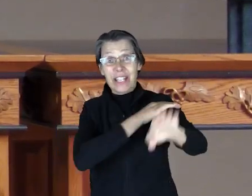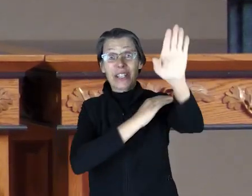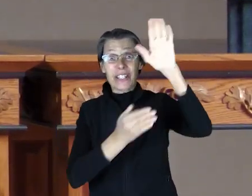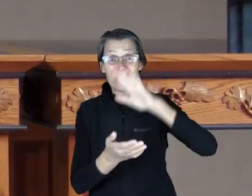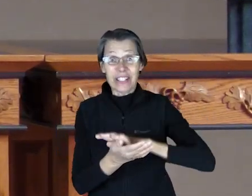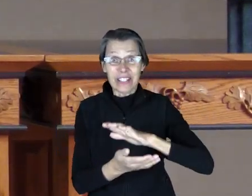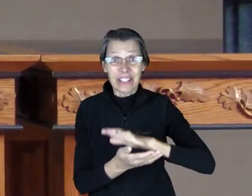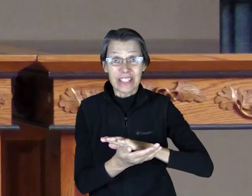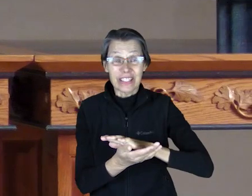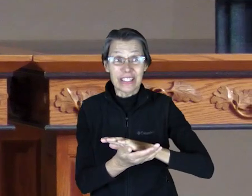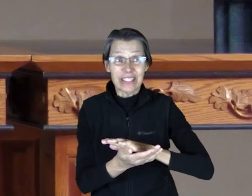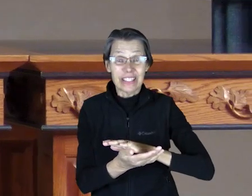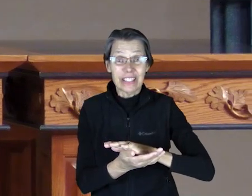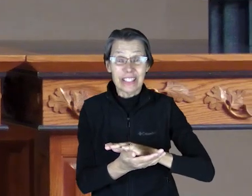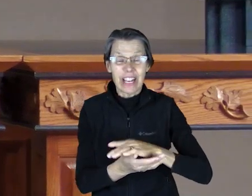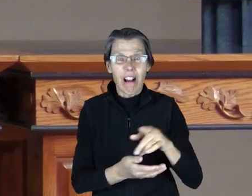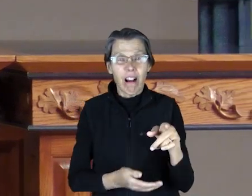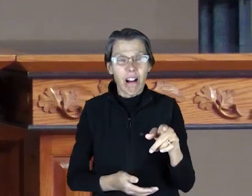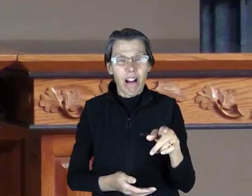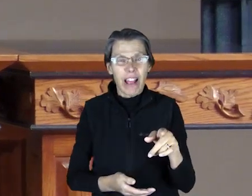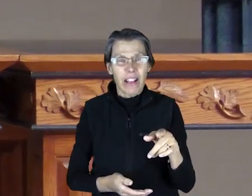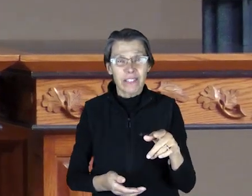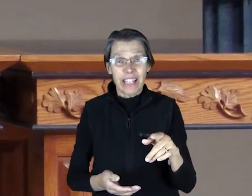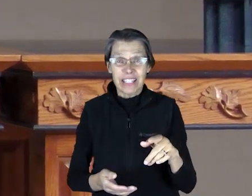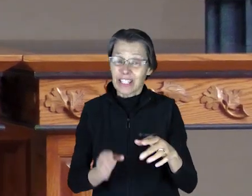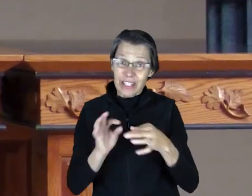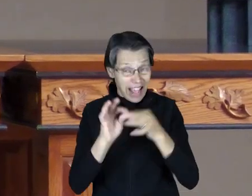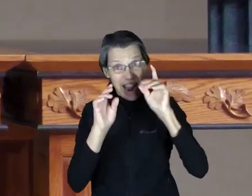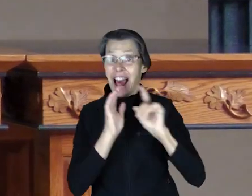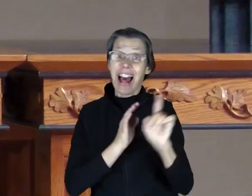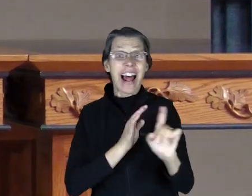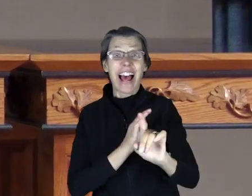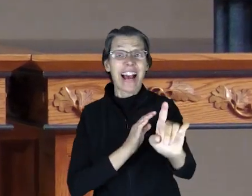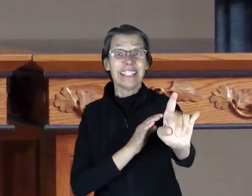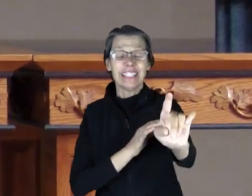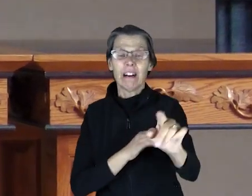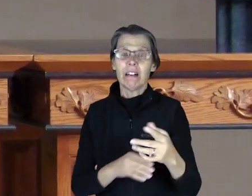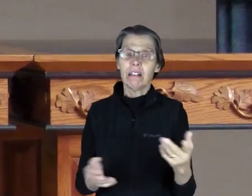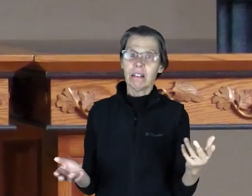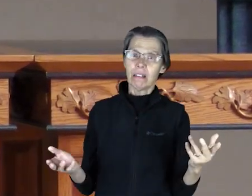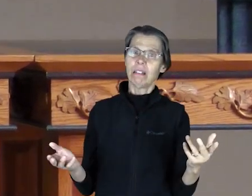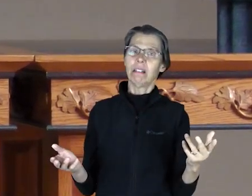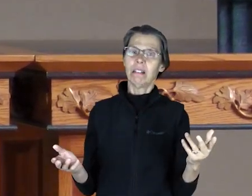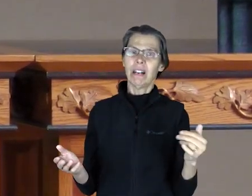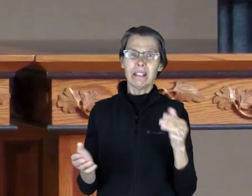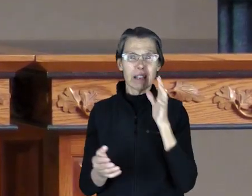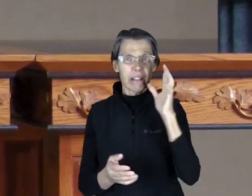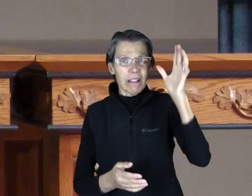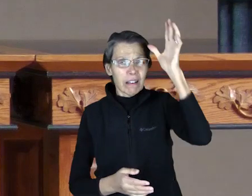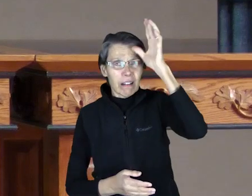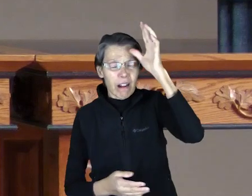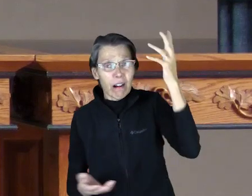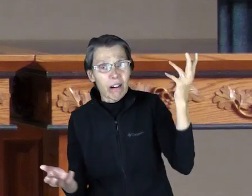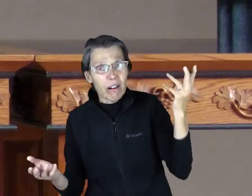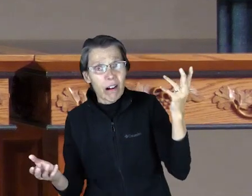as if you haven't spent the last 4 or 5 years seeing to their every need.